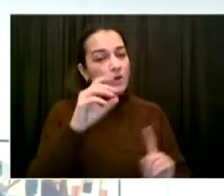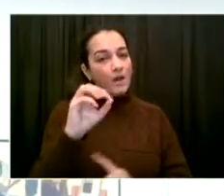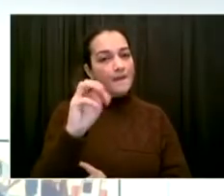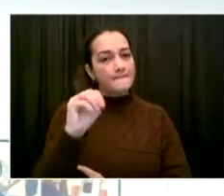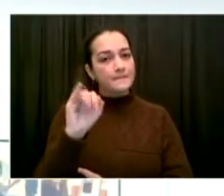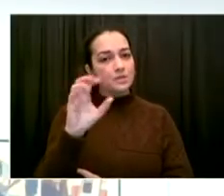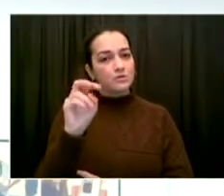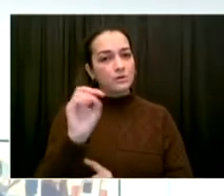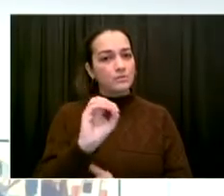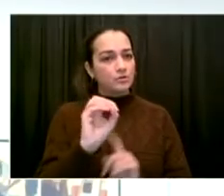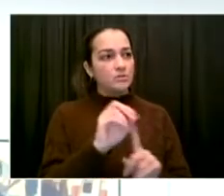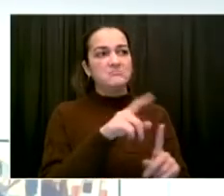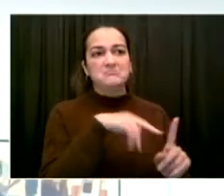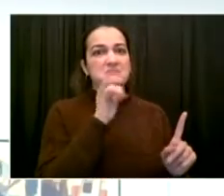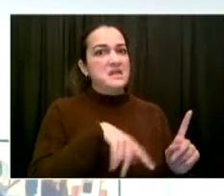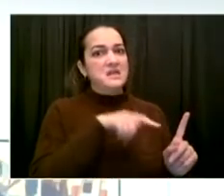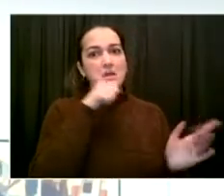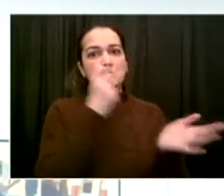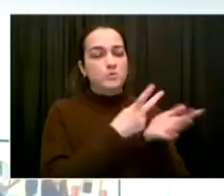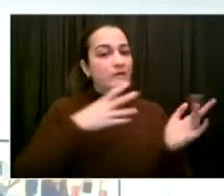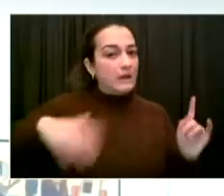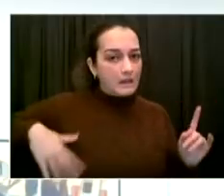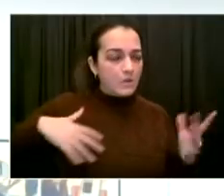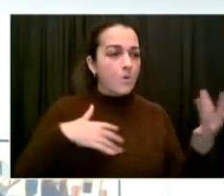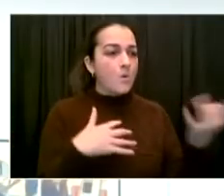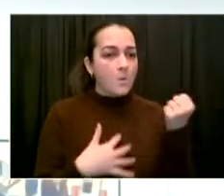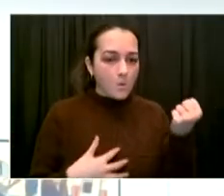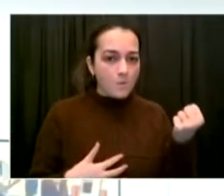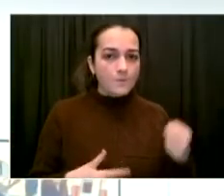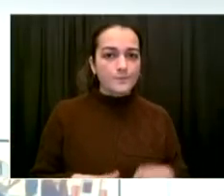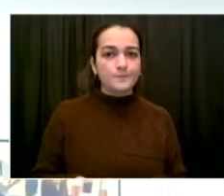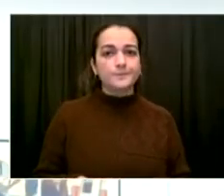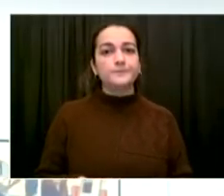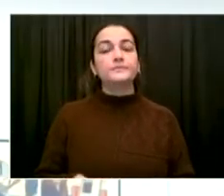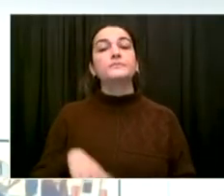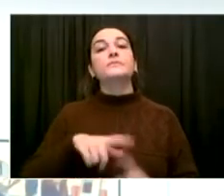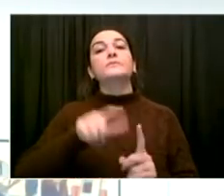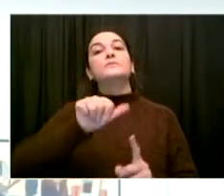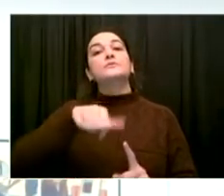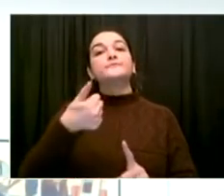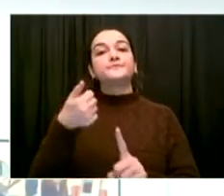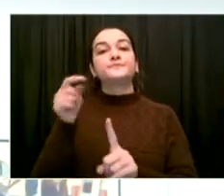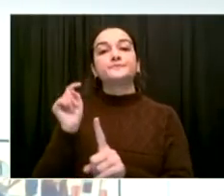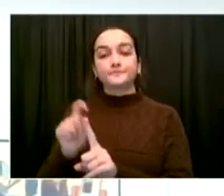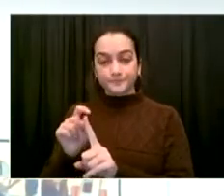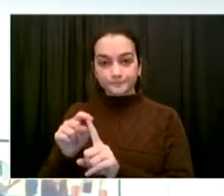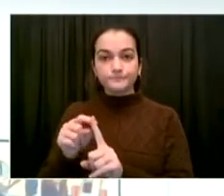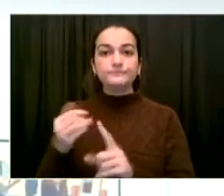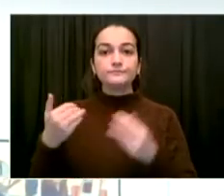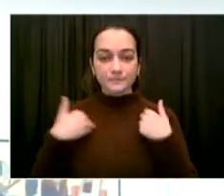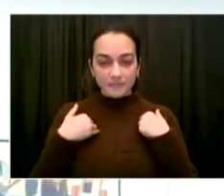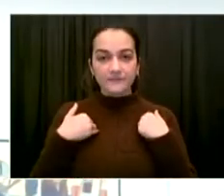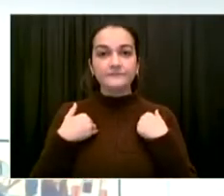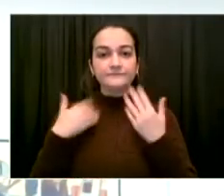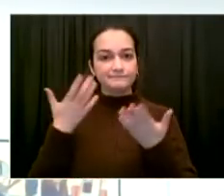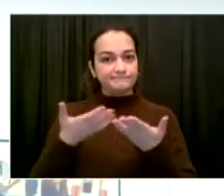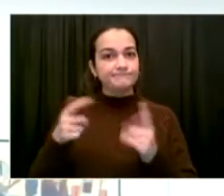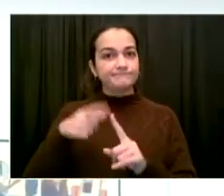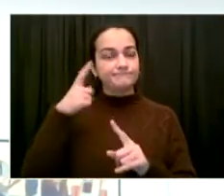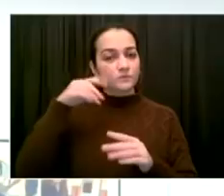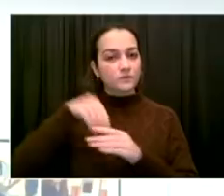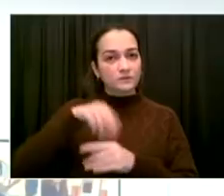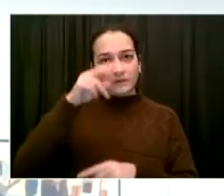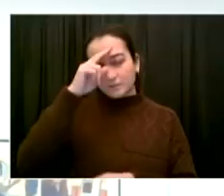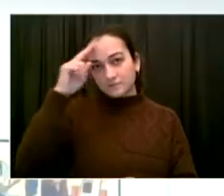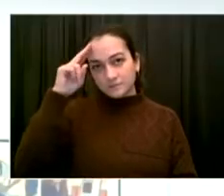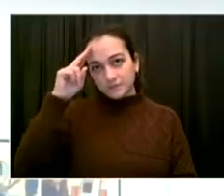in particular known as sotrovimab, which is what the mayor and I mentioned, which we need additional supply from the federal government